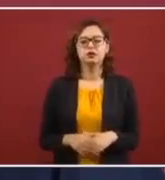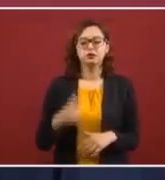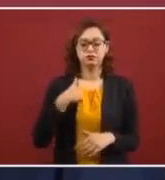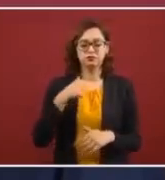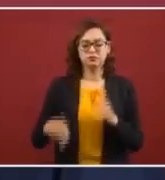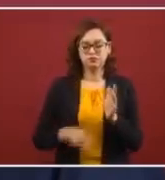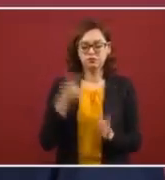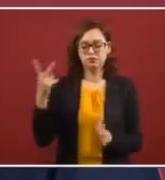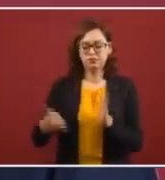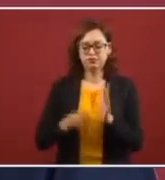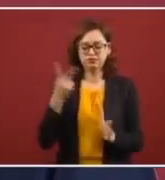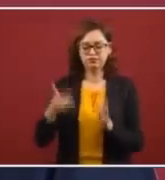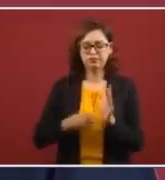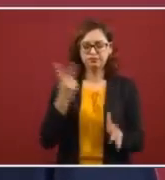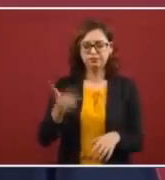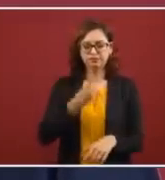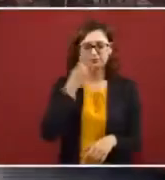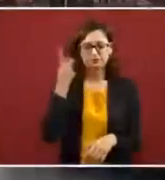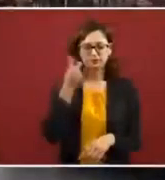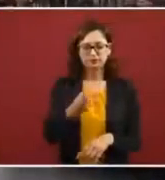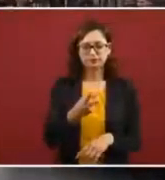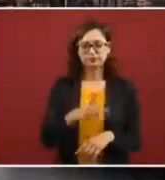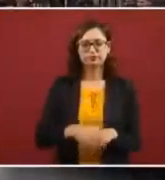and I've repeated it here several times.